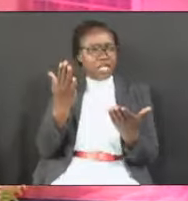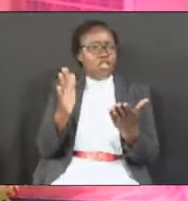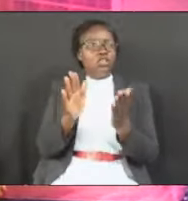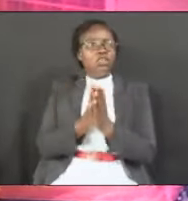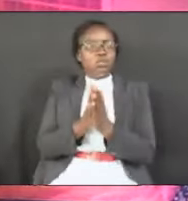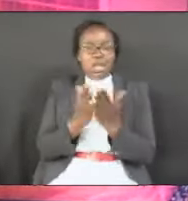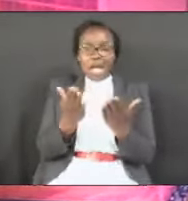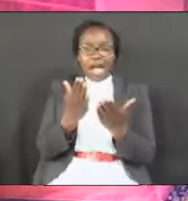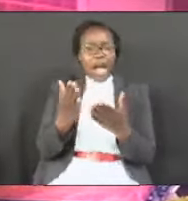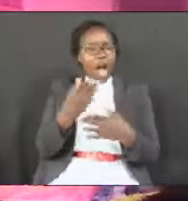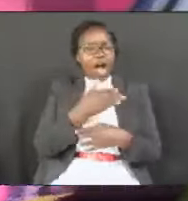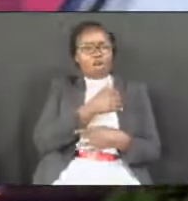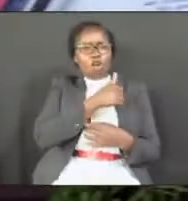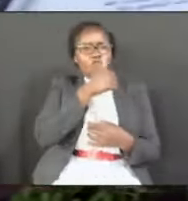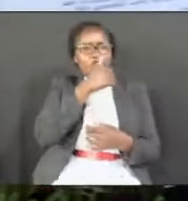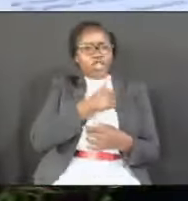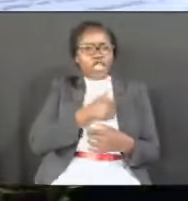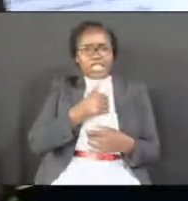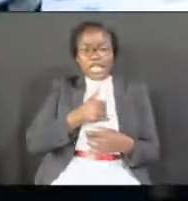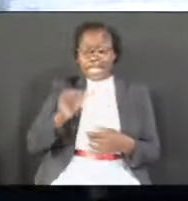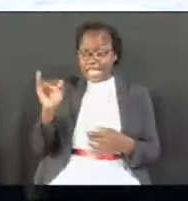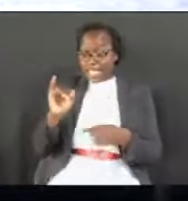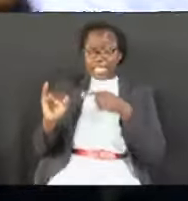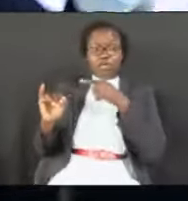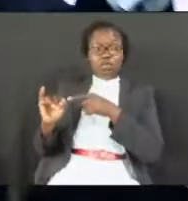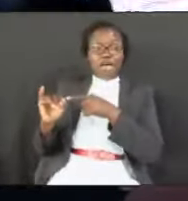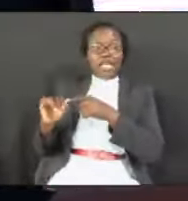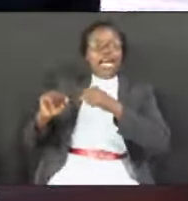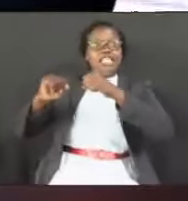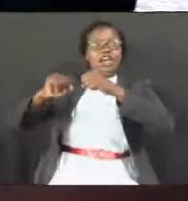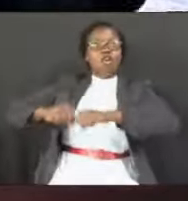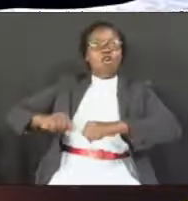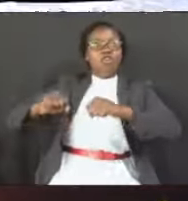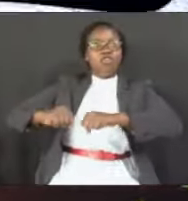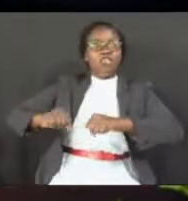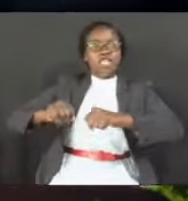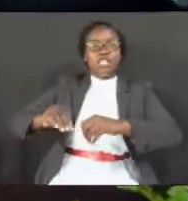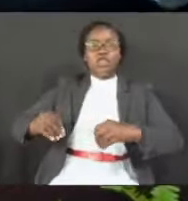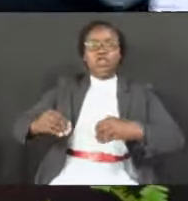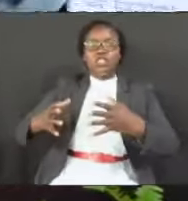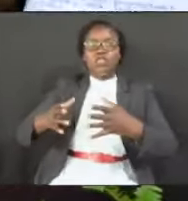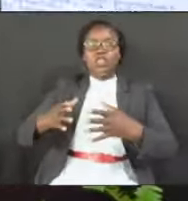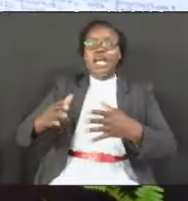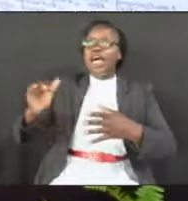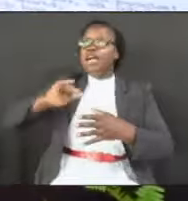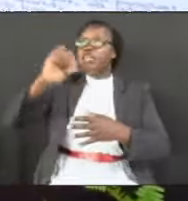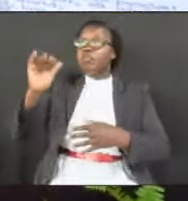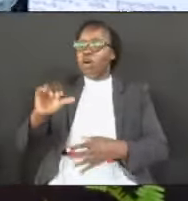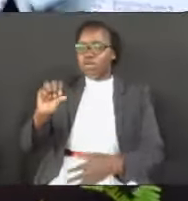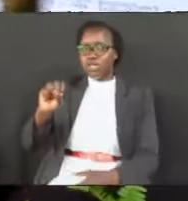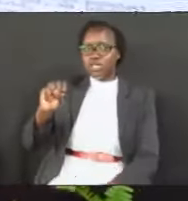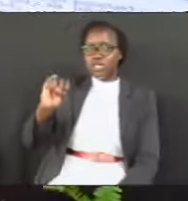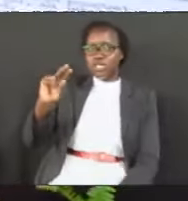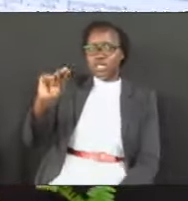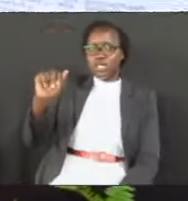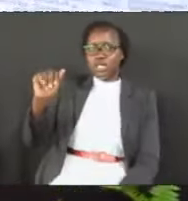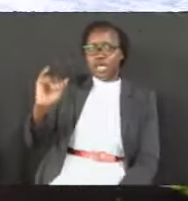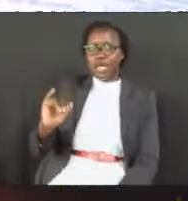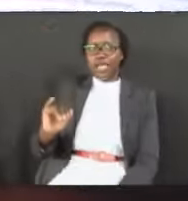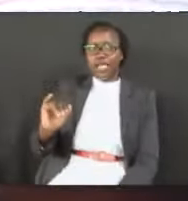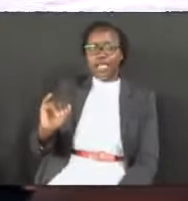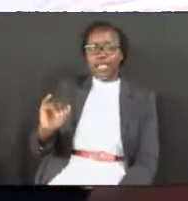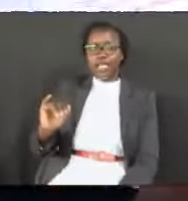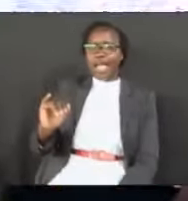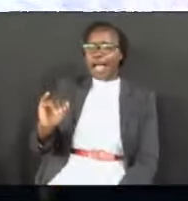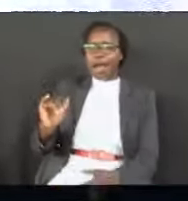redemption. Ishmael stands the covenant that was given in Mount Sinai, that which became a stumbling block